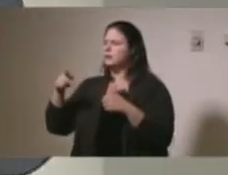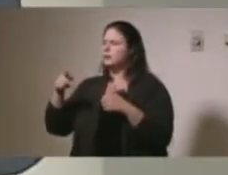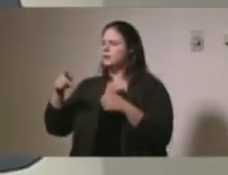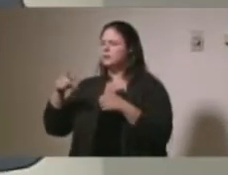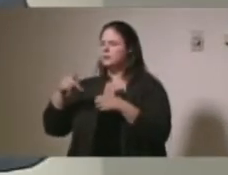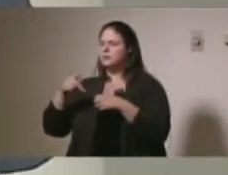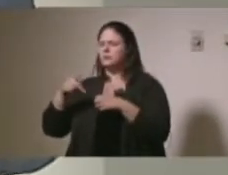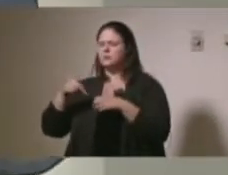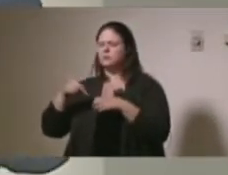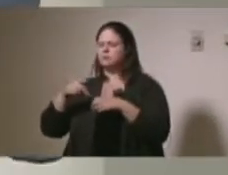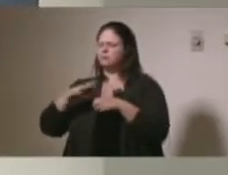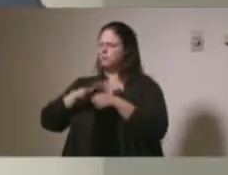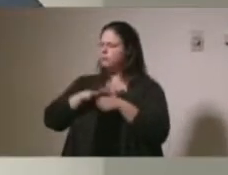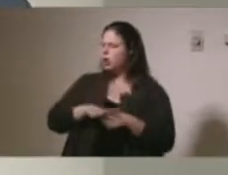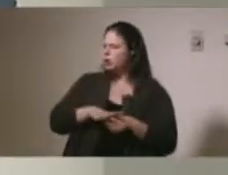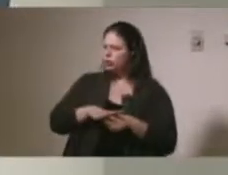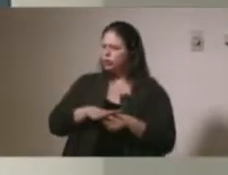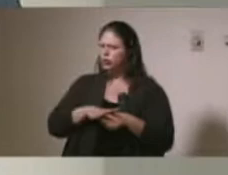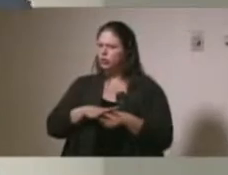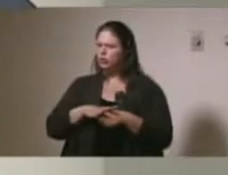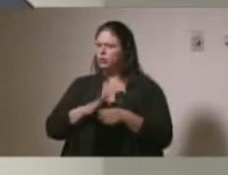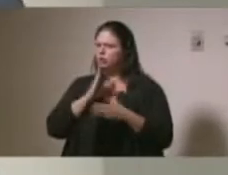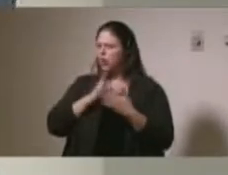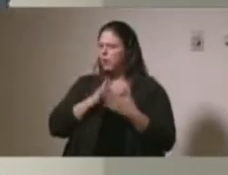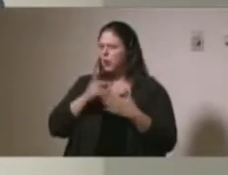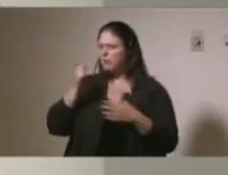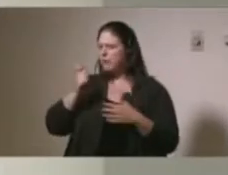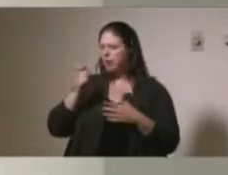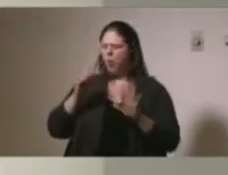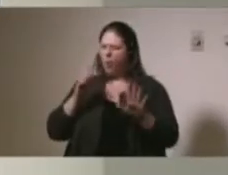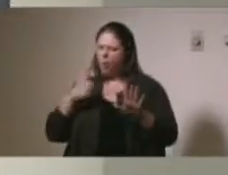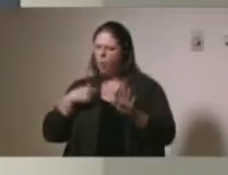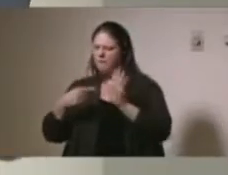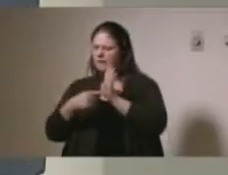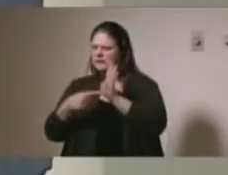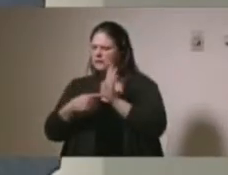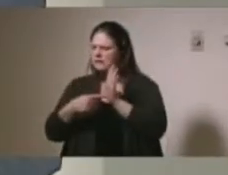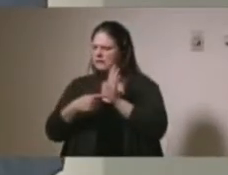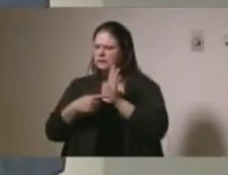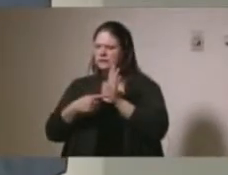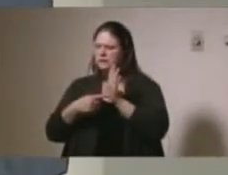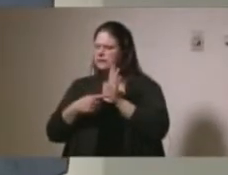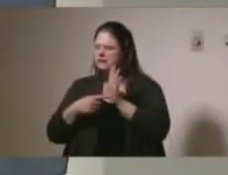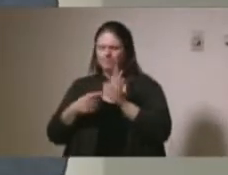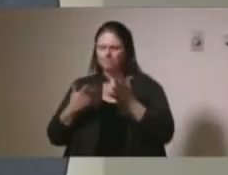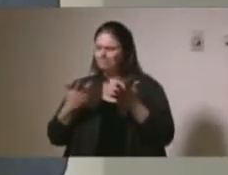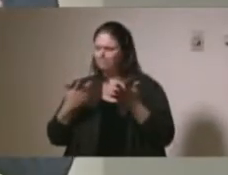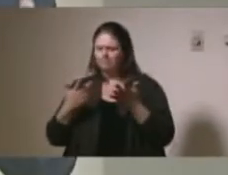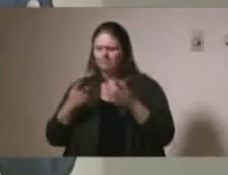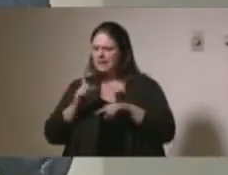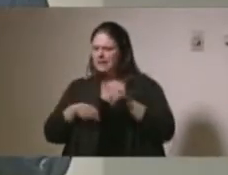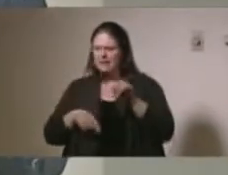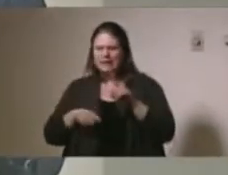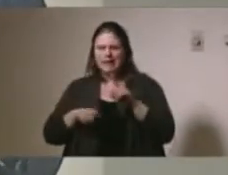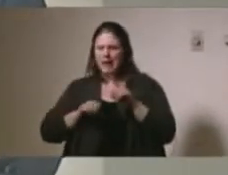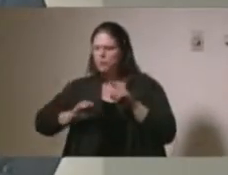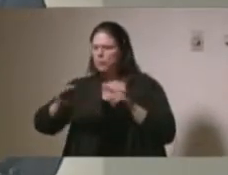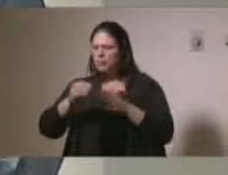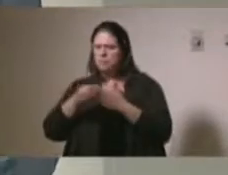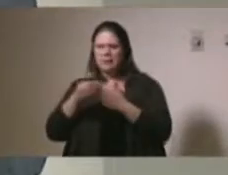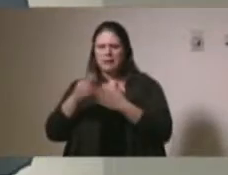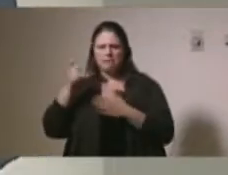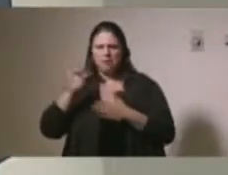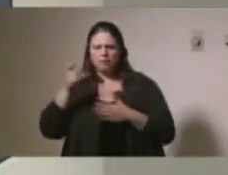in referring to the pension fund, saying, oh, we have a deficit, we won't be able to supply money to the pension fund. That